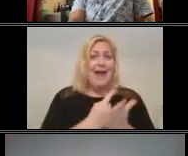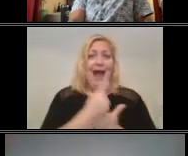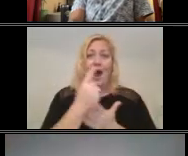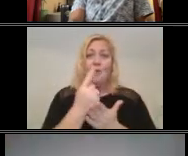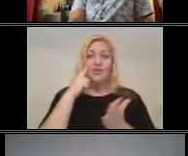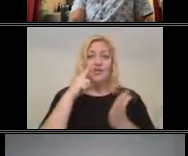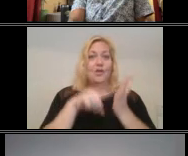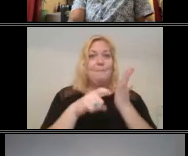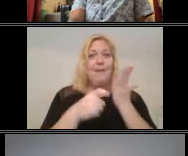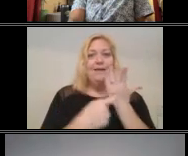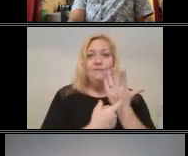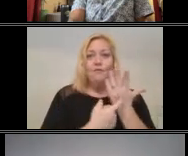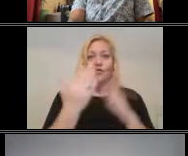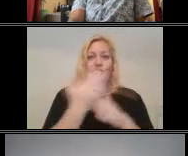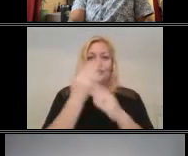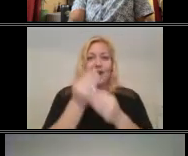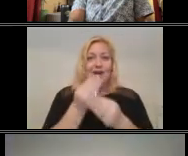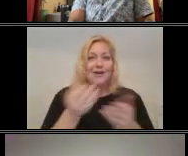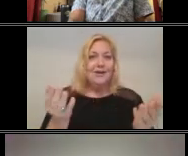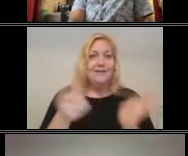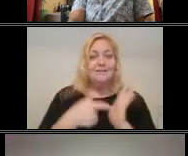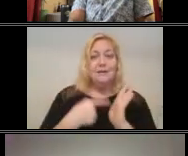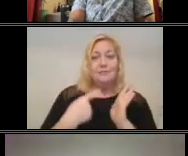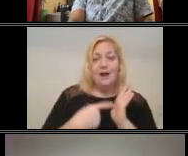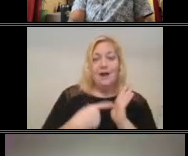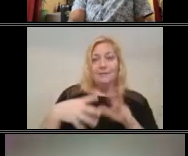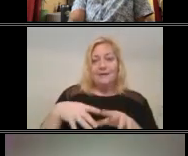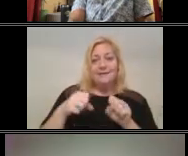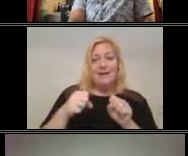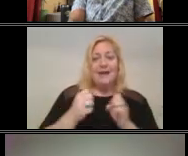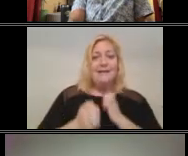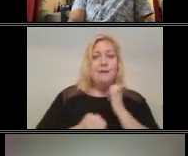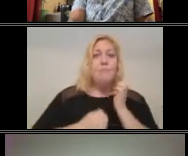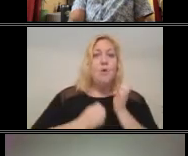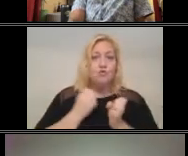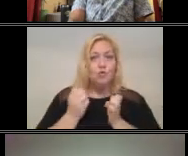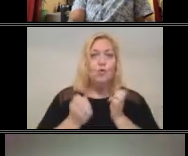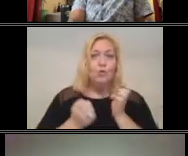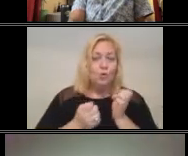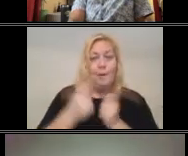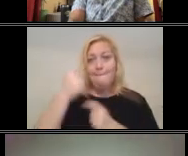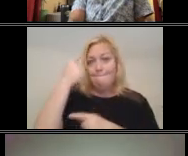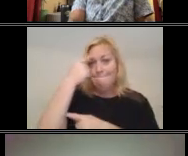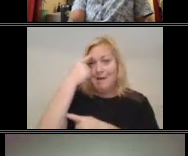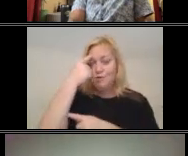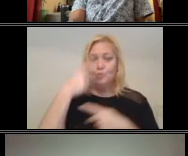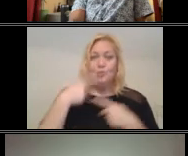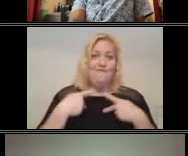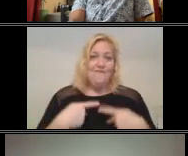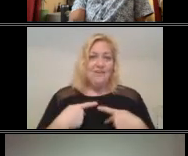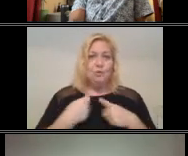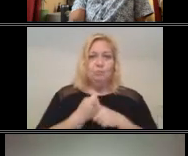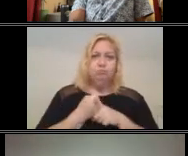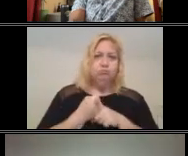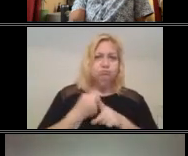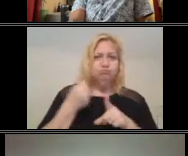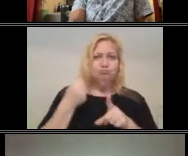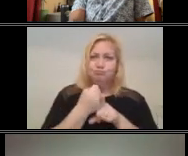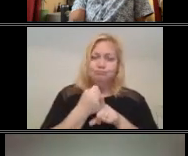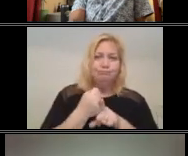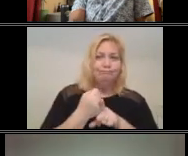were shared. Sometimes it takes an emotional, mental, physical toll, right? There's like